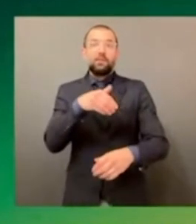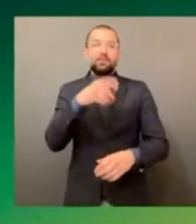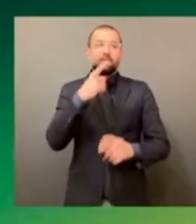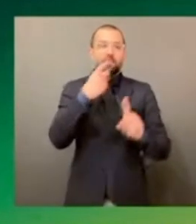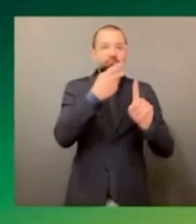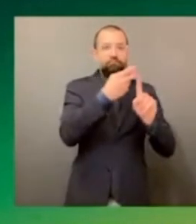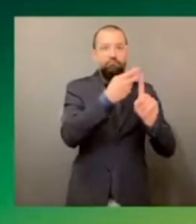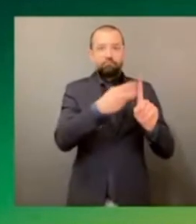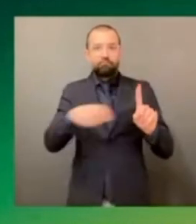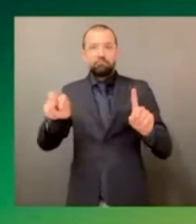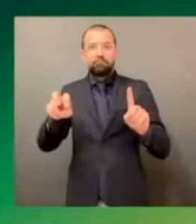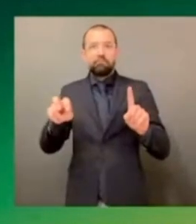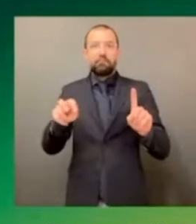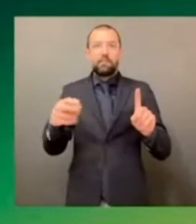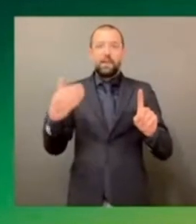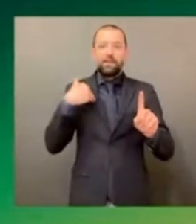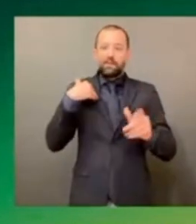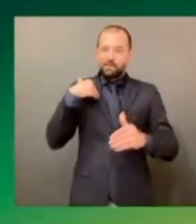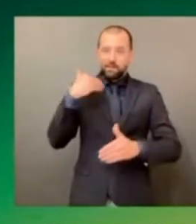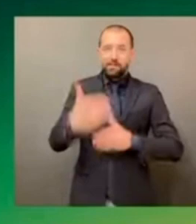fundamental human rights.